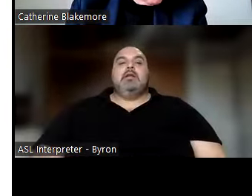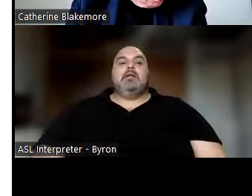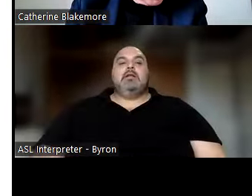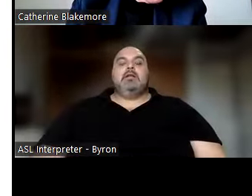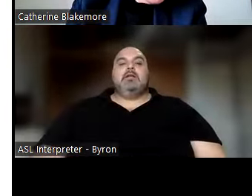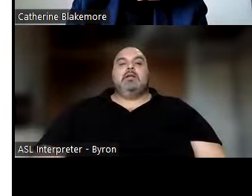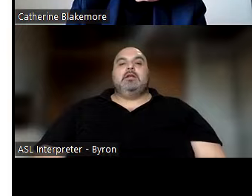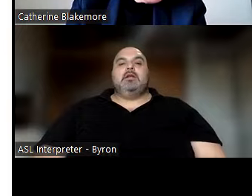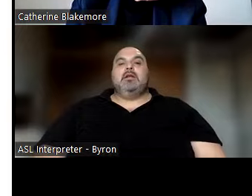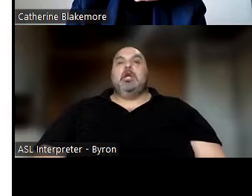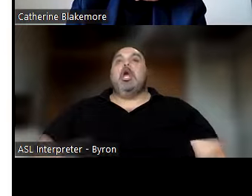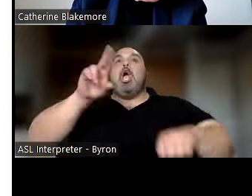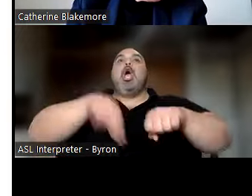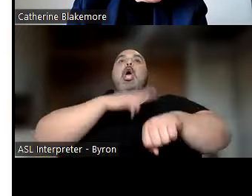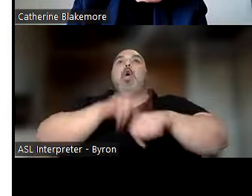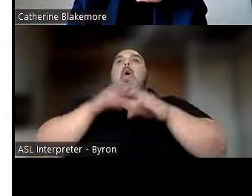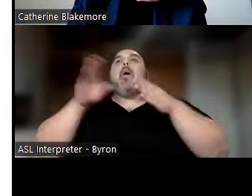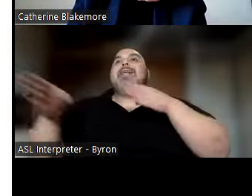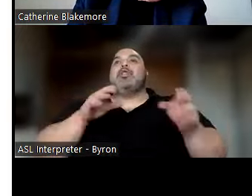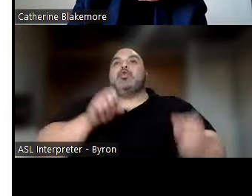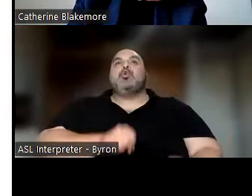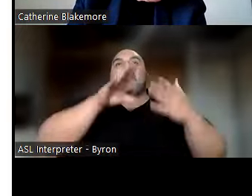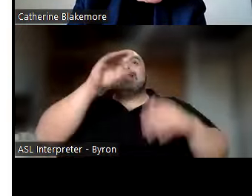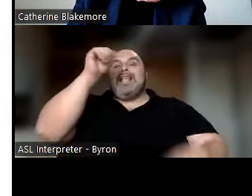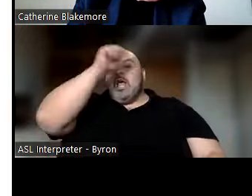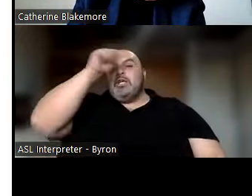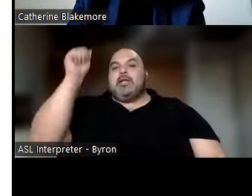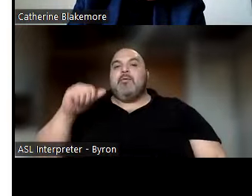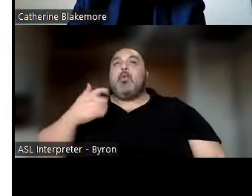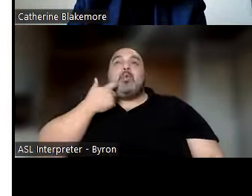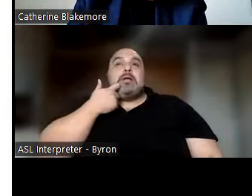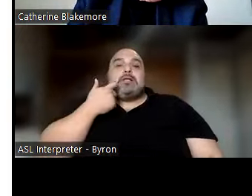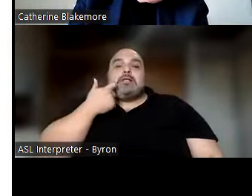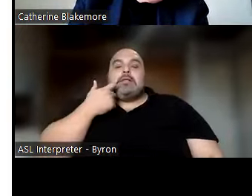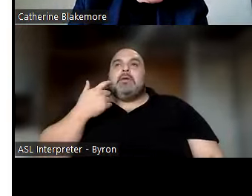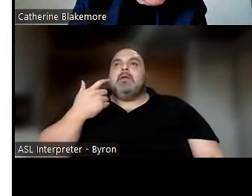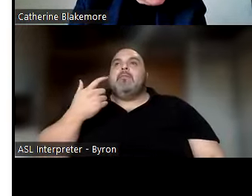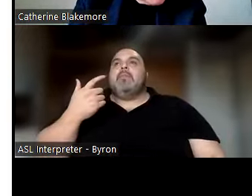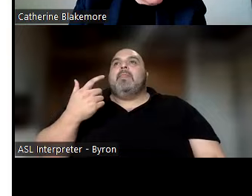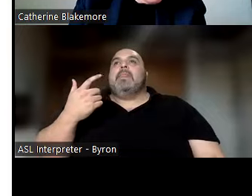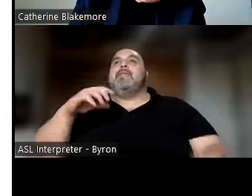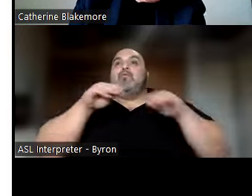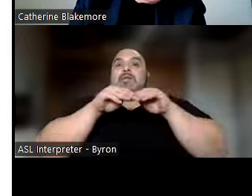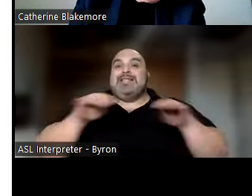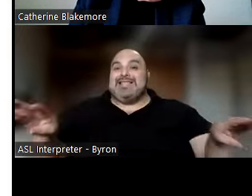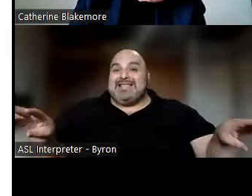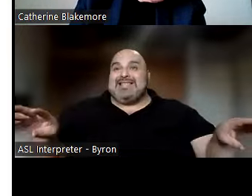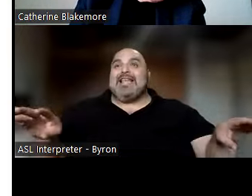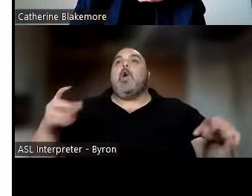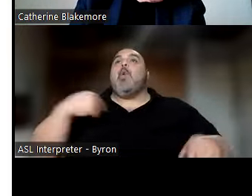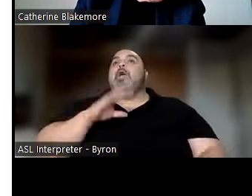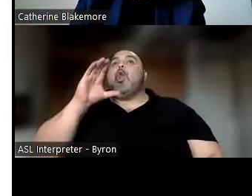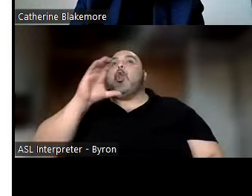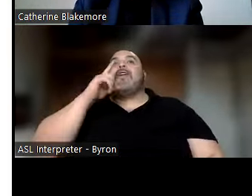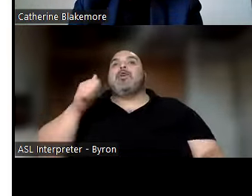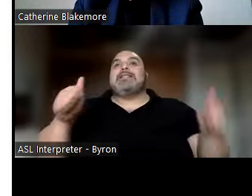a national plan to address Alzheimer's, which has recently been released, and we are looking for a subgroup